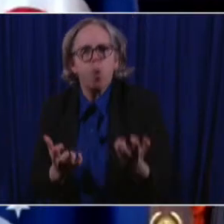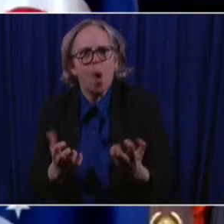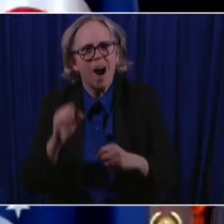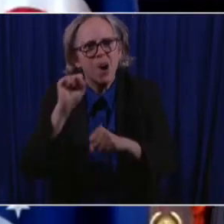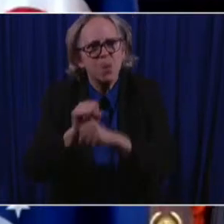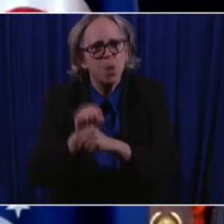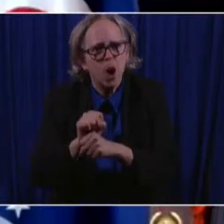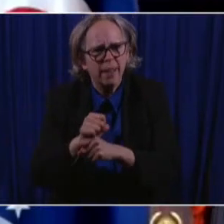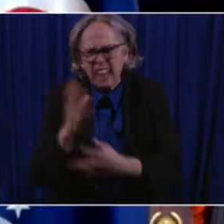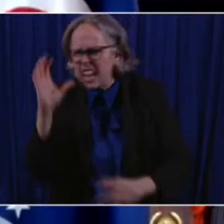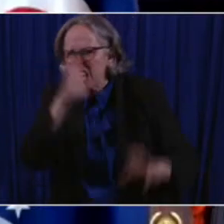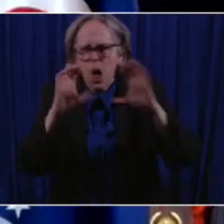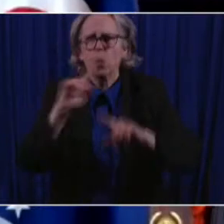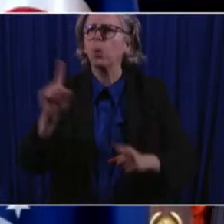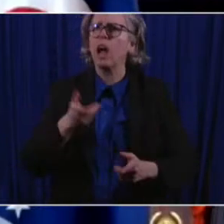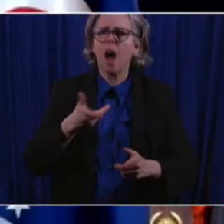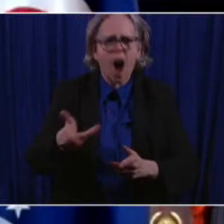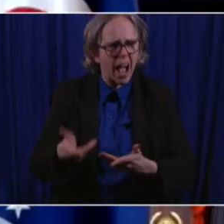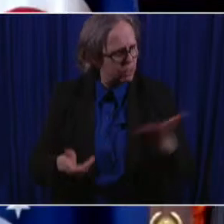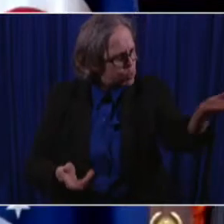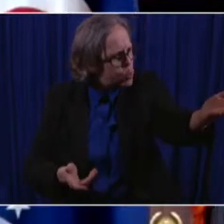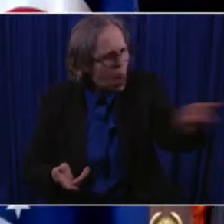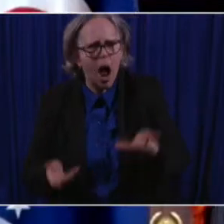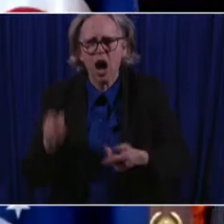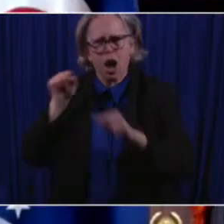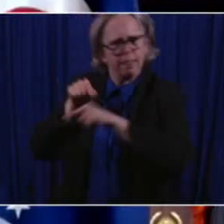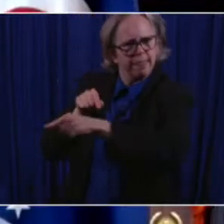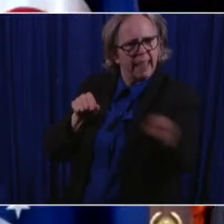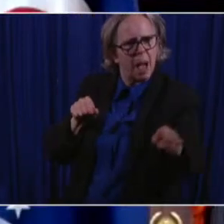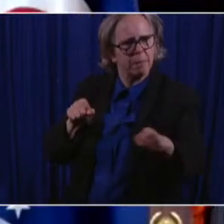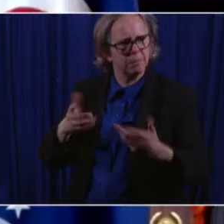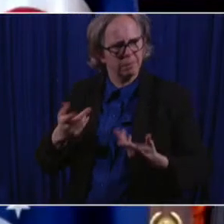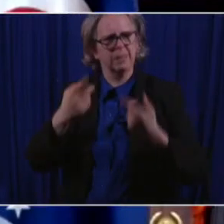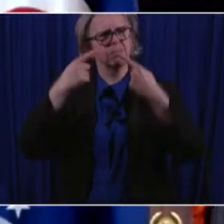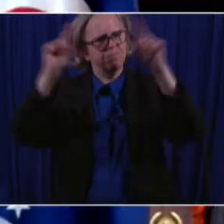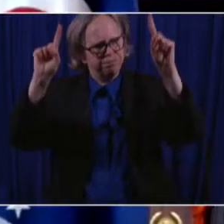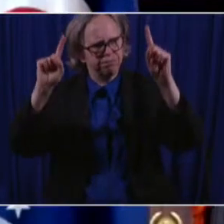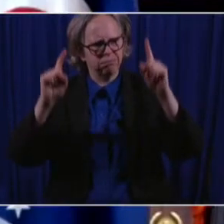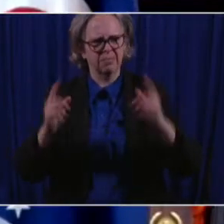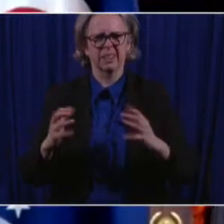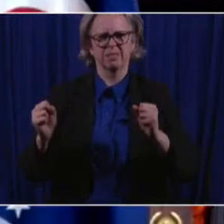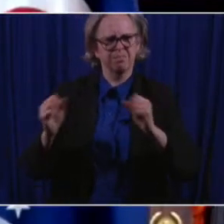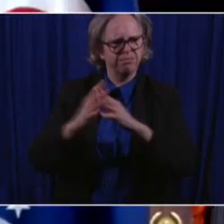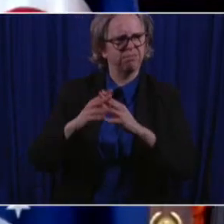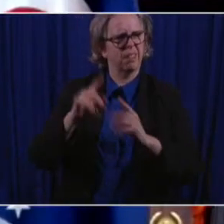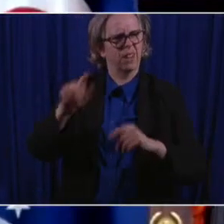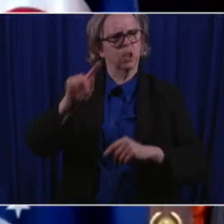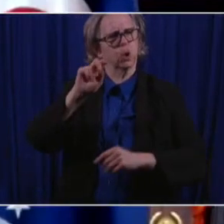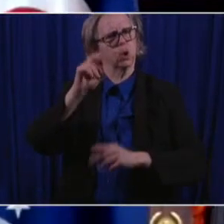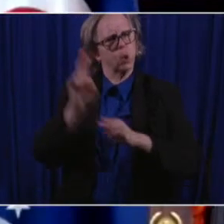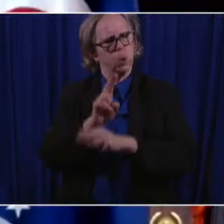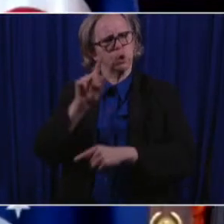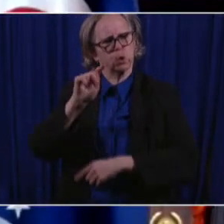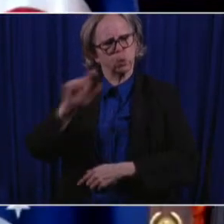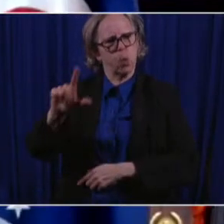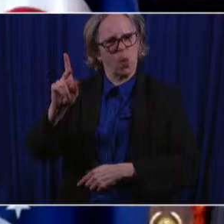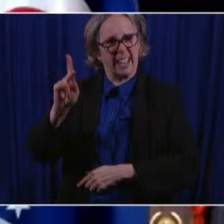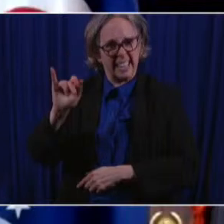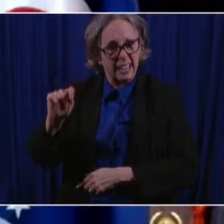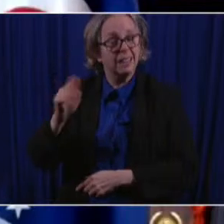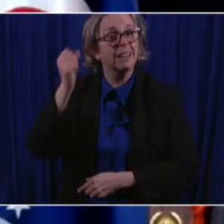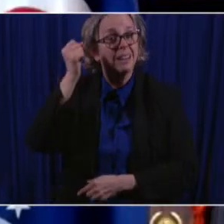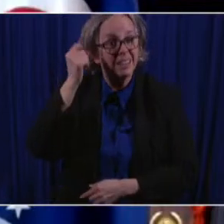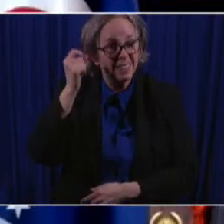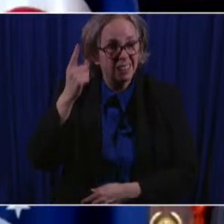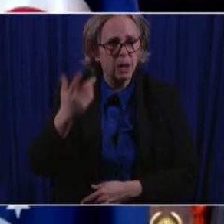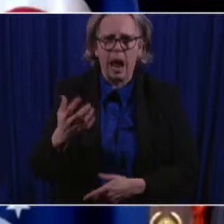so we're announcing the launch of this employer toolkit today to help employers recruit, hire, and retain